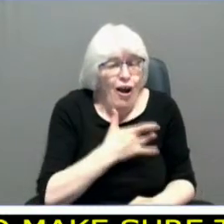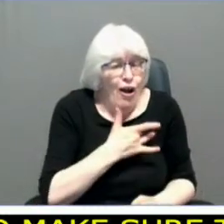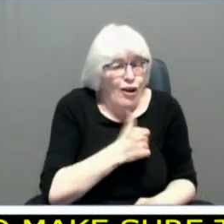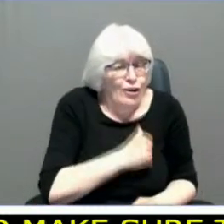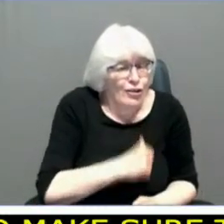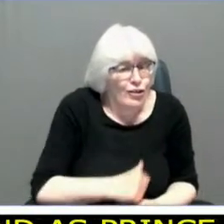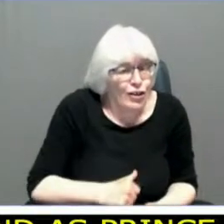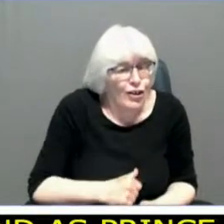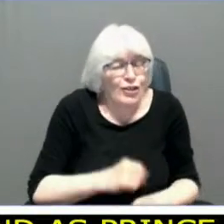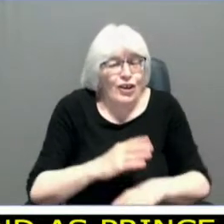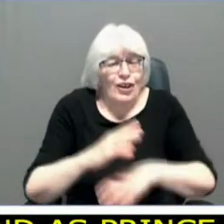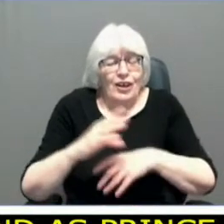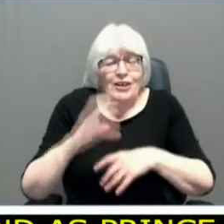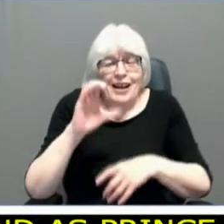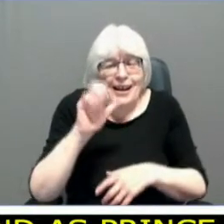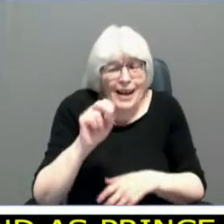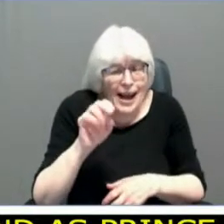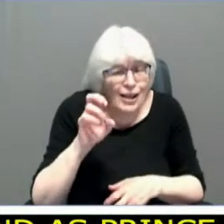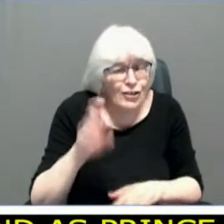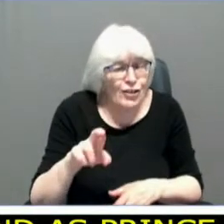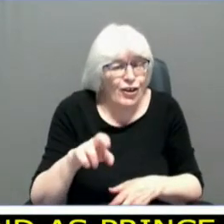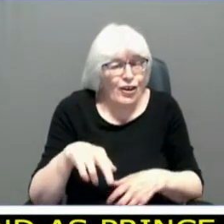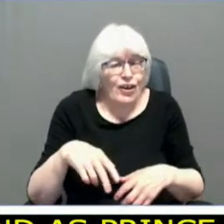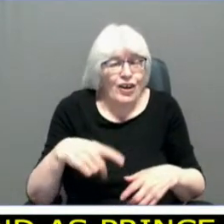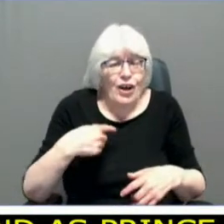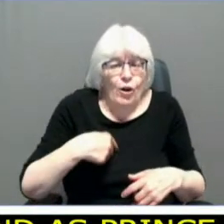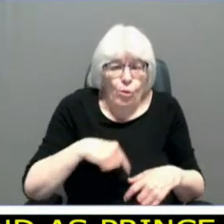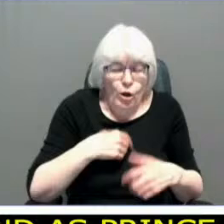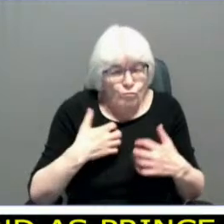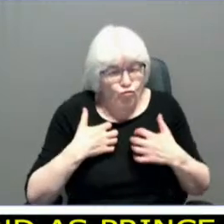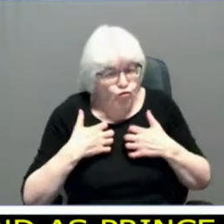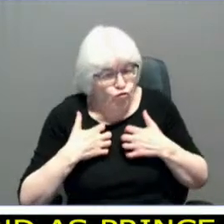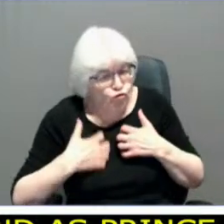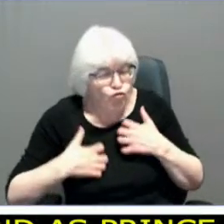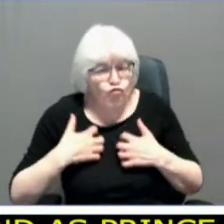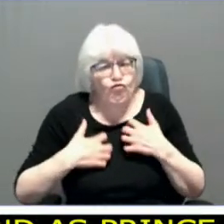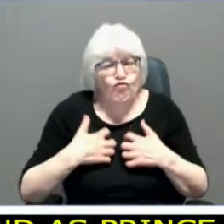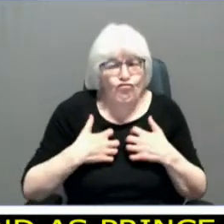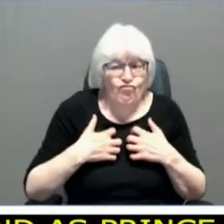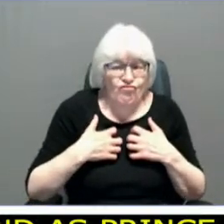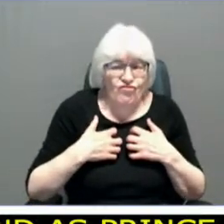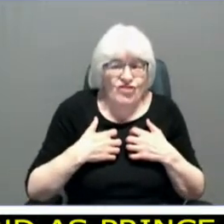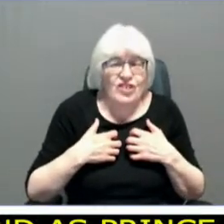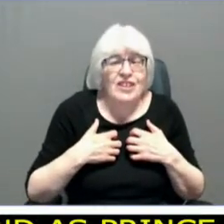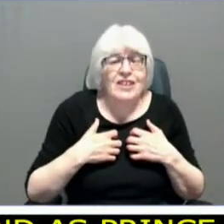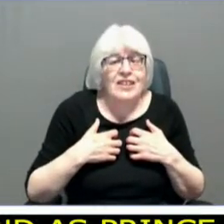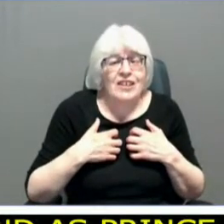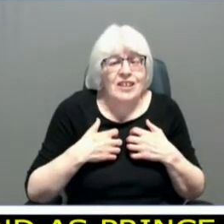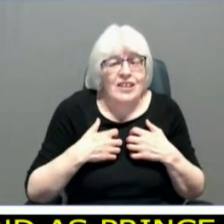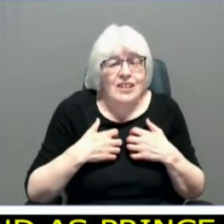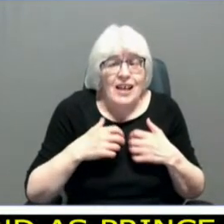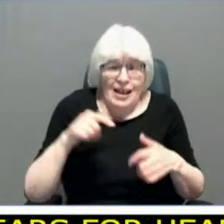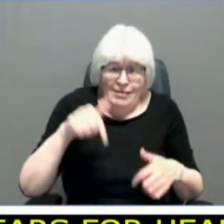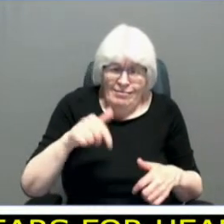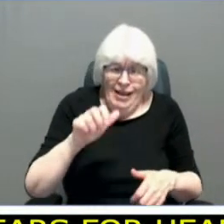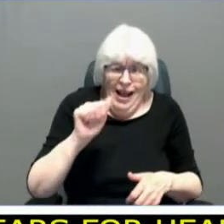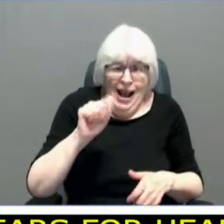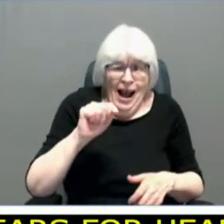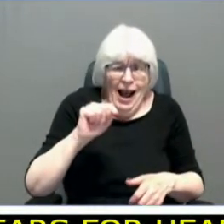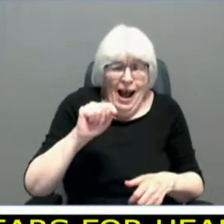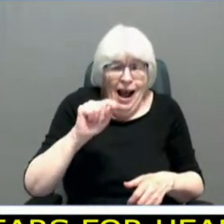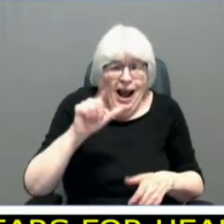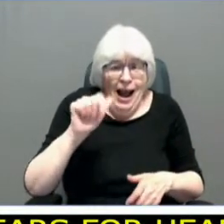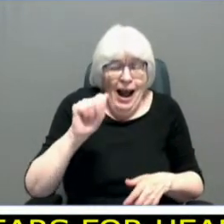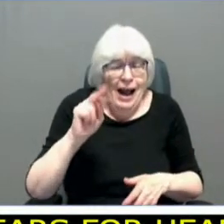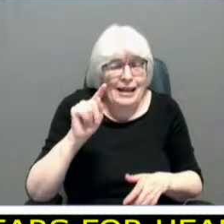always been very from a pro-Atlantic approach to the overall delivery of healthcare. We rely on it.